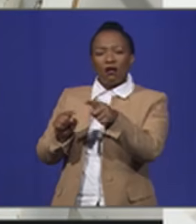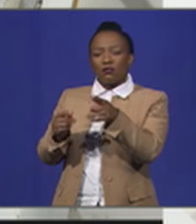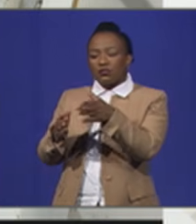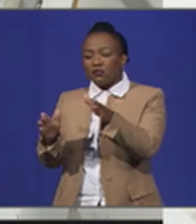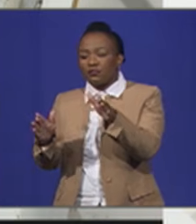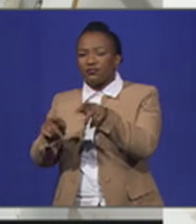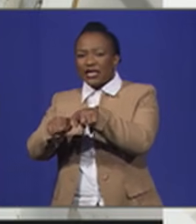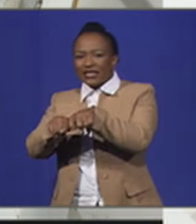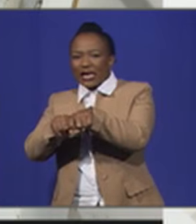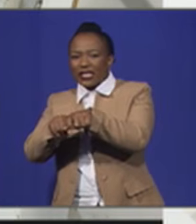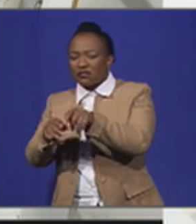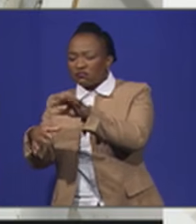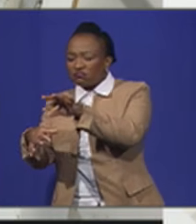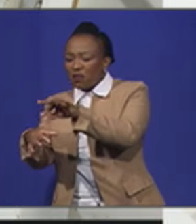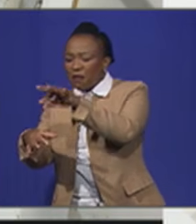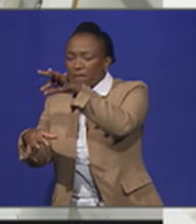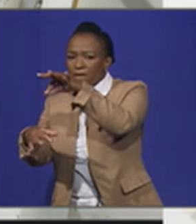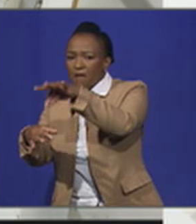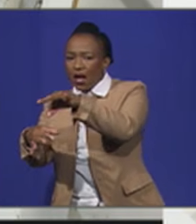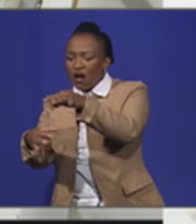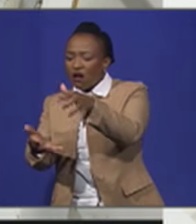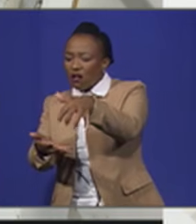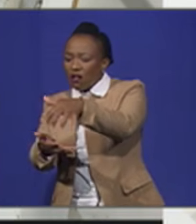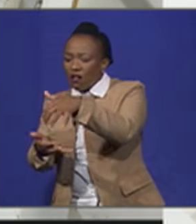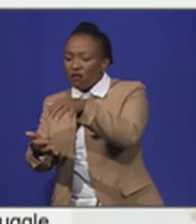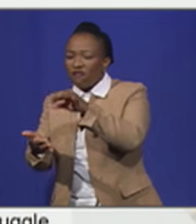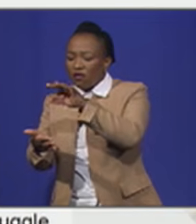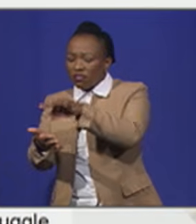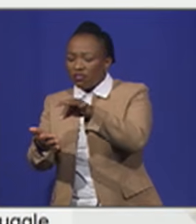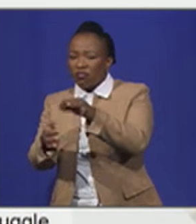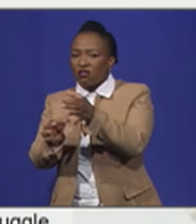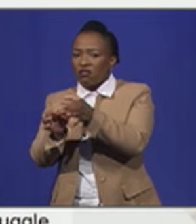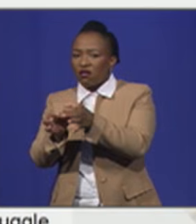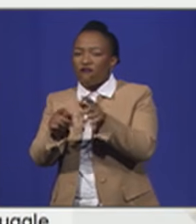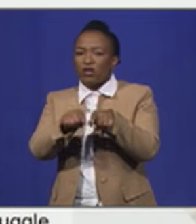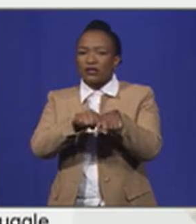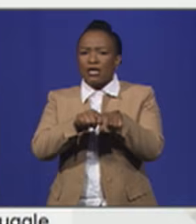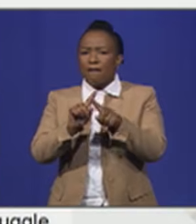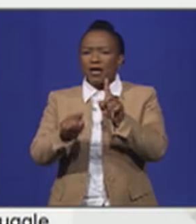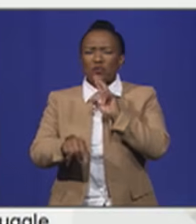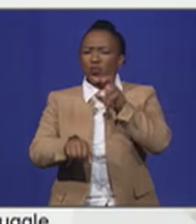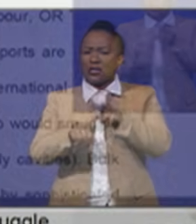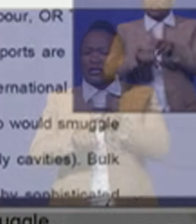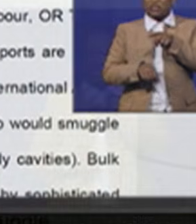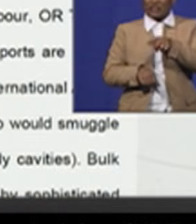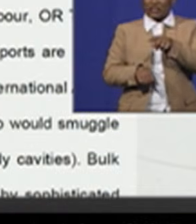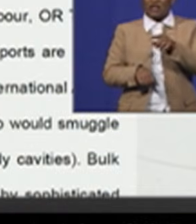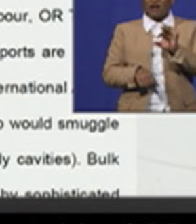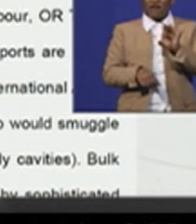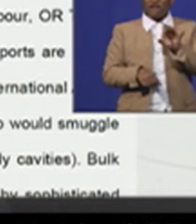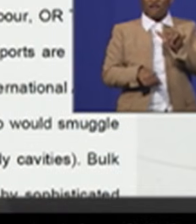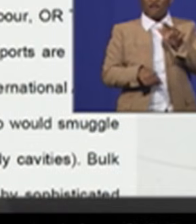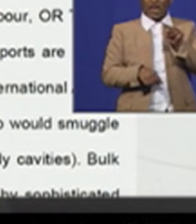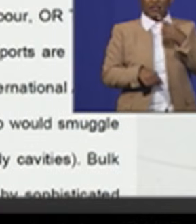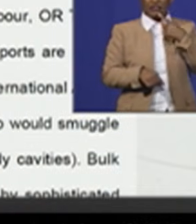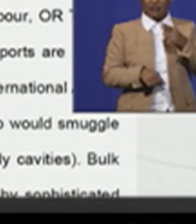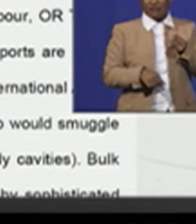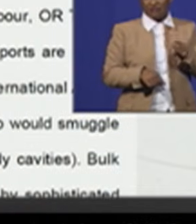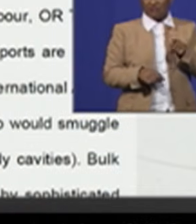dirwa diteko mo go tsona mme tota se ne se sa tlhokagale go ya ka Flynn mme se bakile dipotso di le